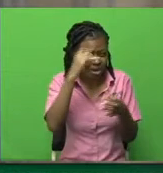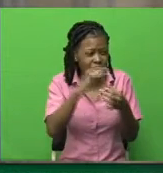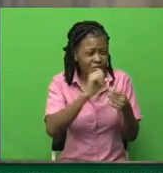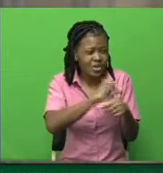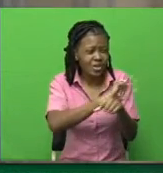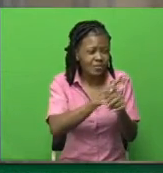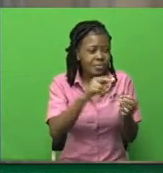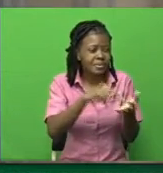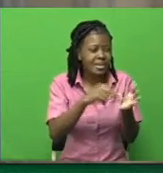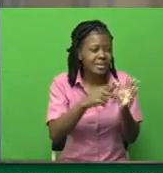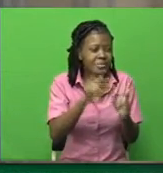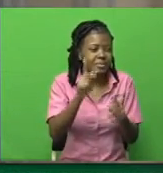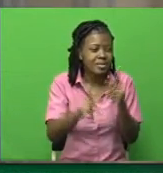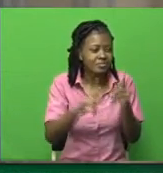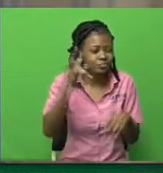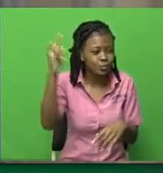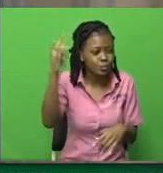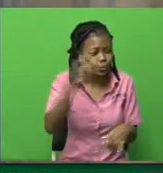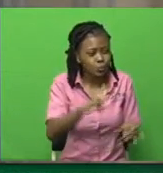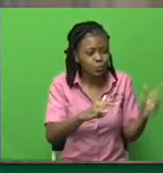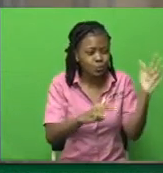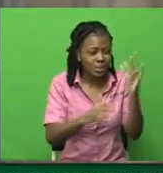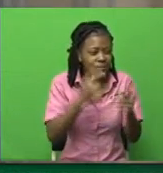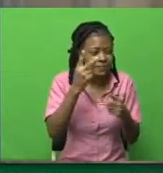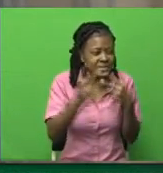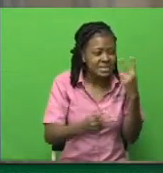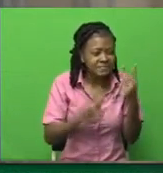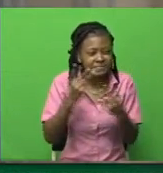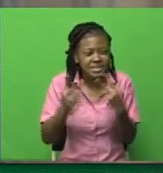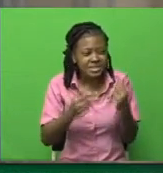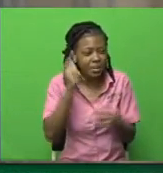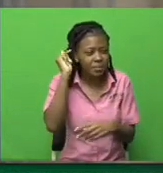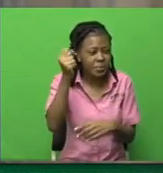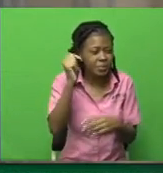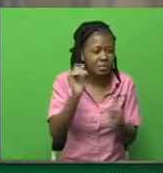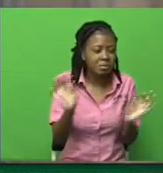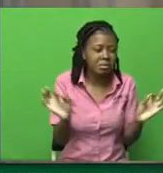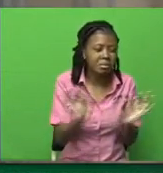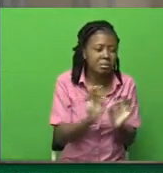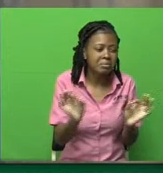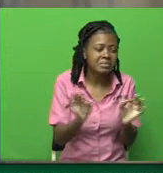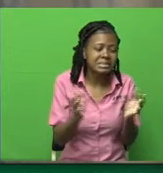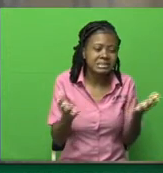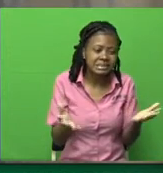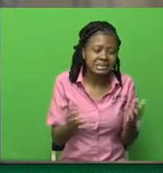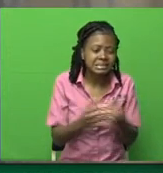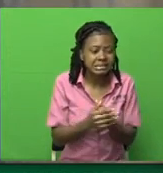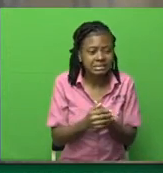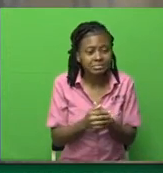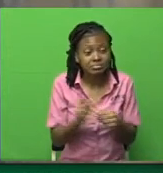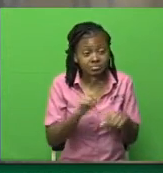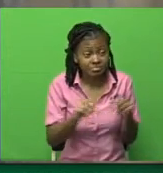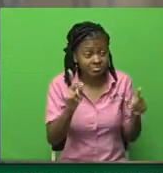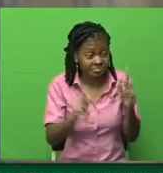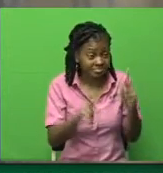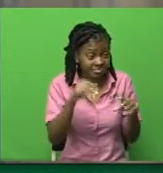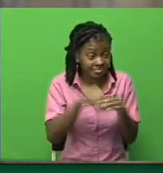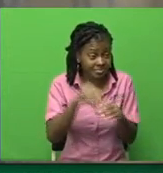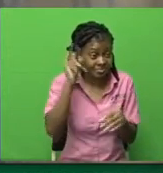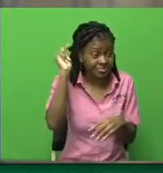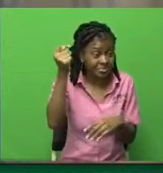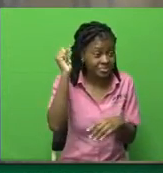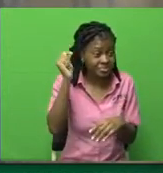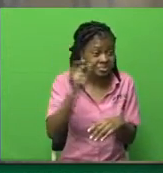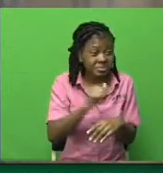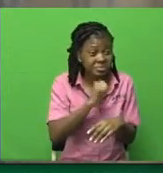industry on the island and there would be the need to kickstart tobagonians are not coming to Trinidad to go to